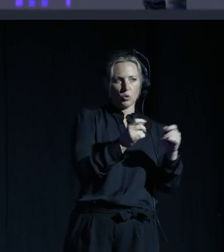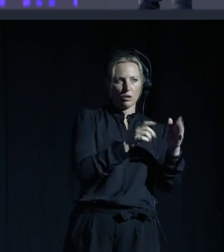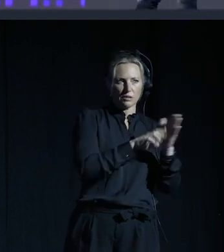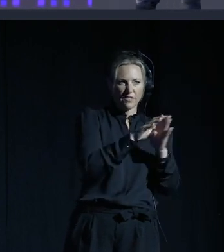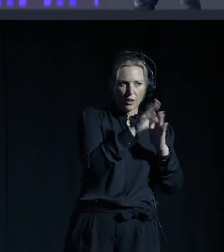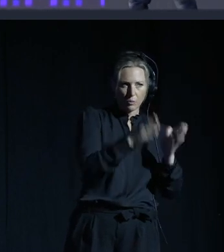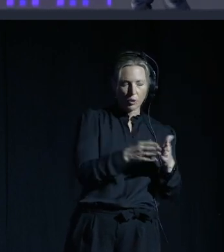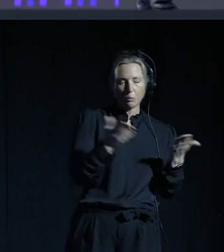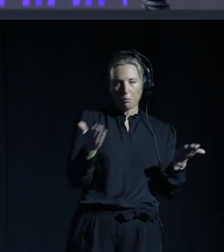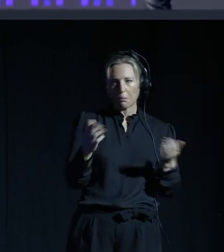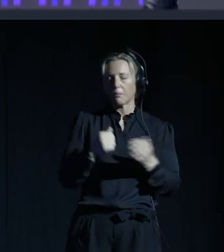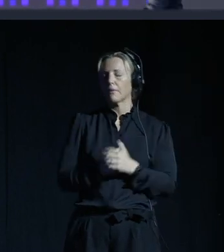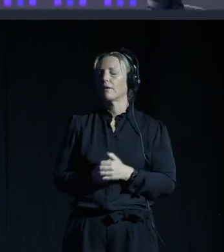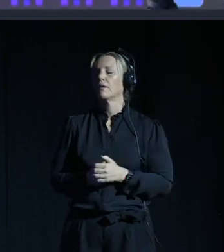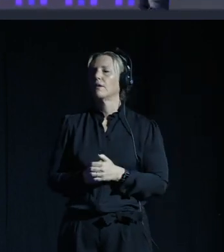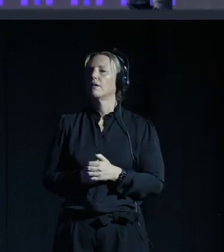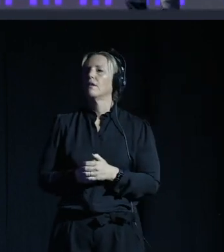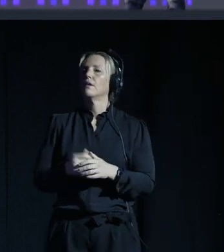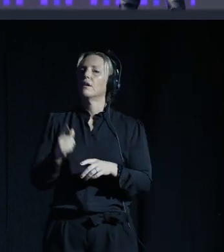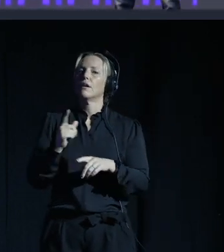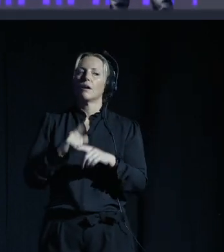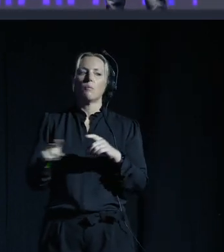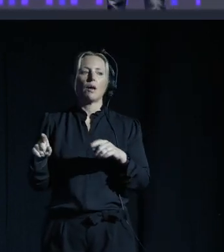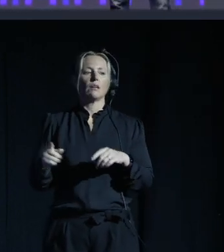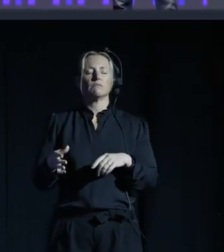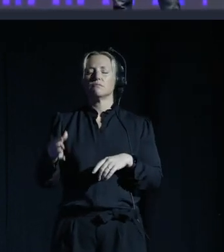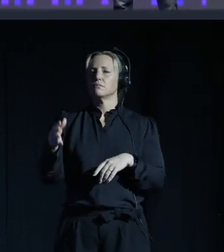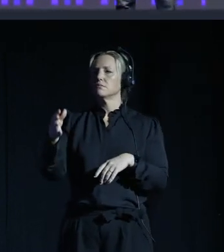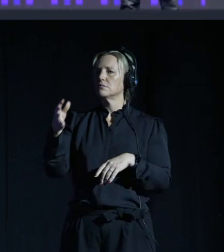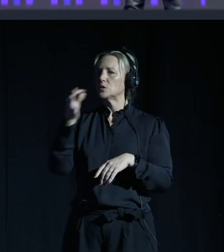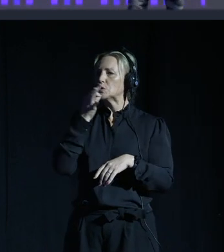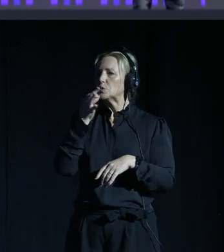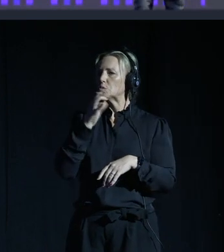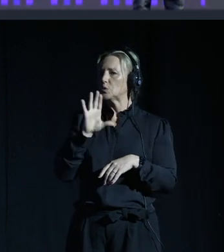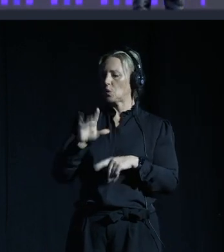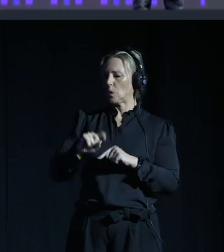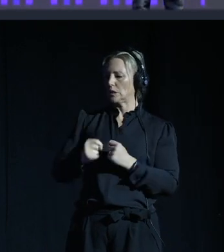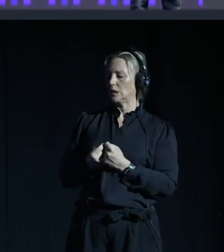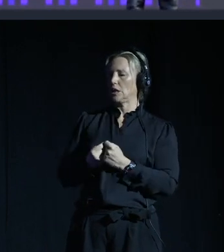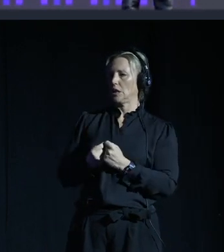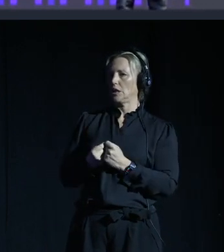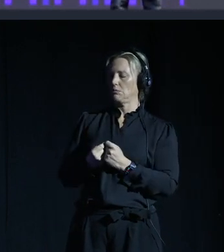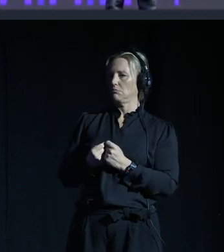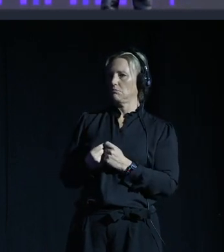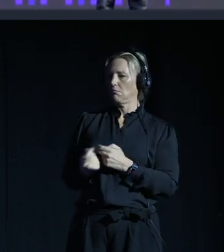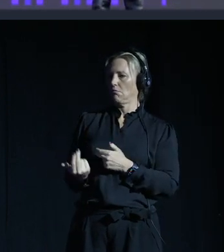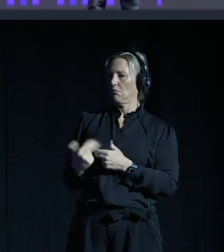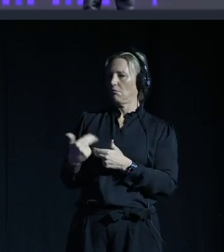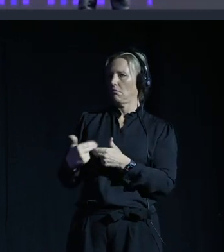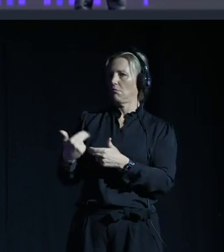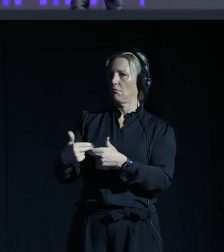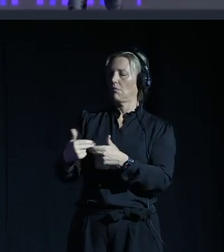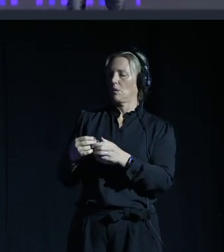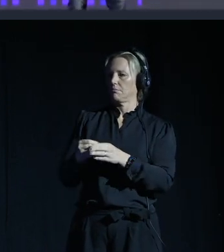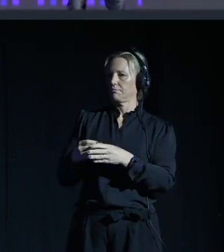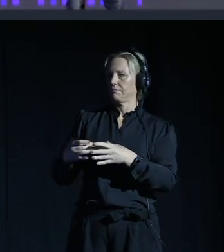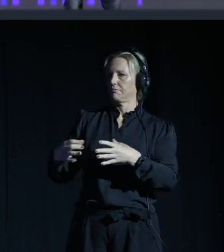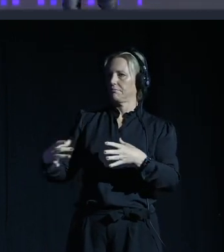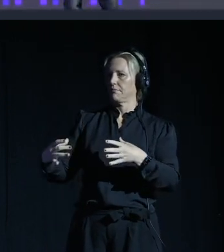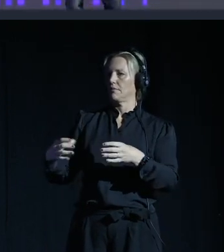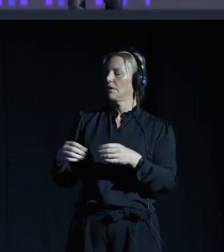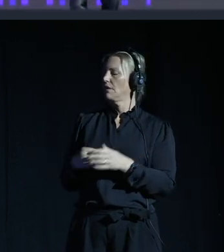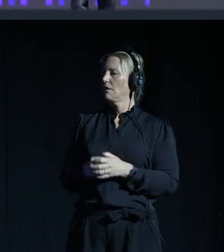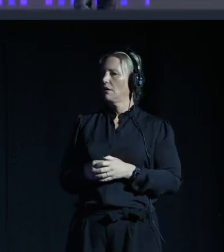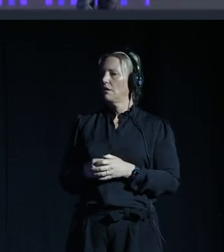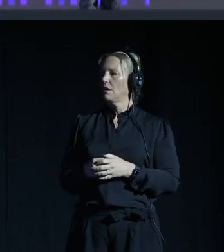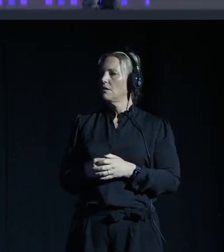but pretty soon you start adding some team members, you start adding use cases, and sure, this might still be